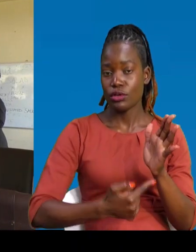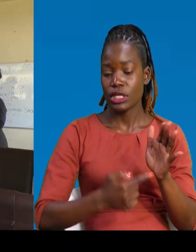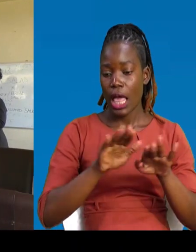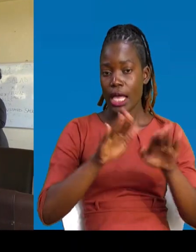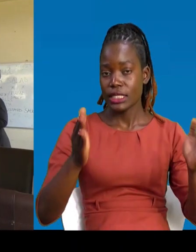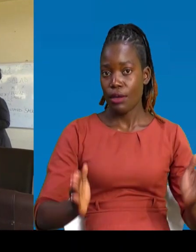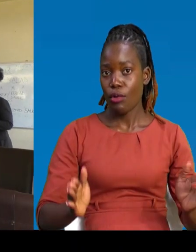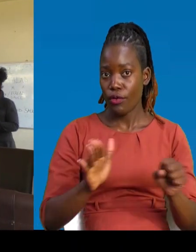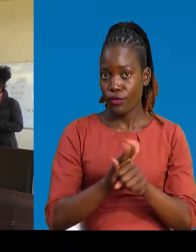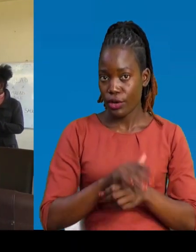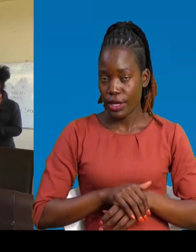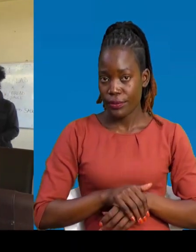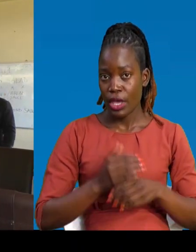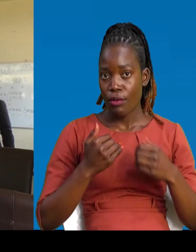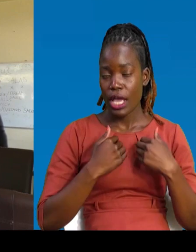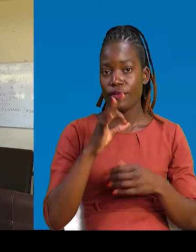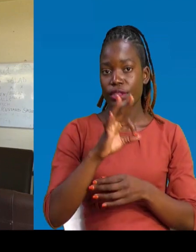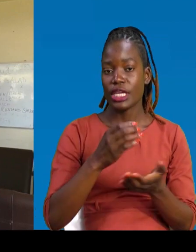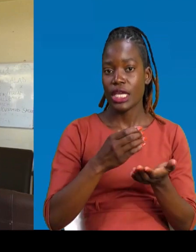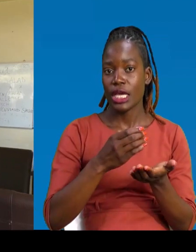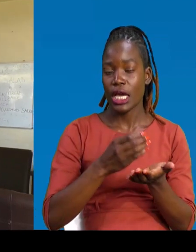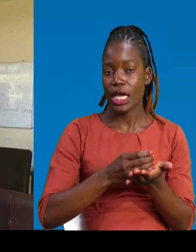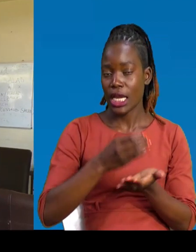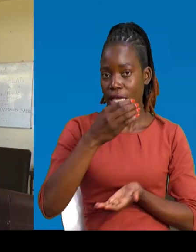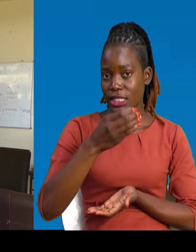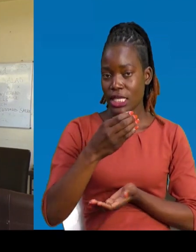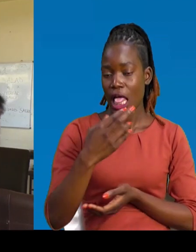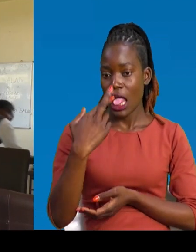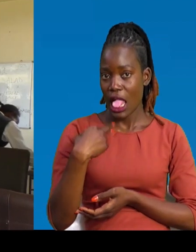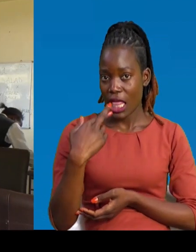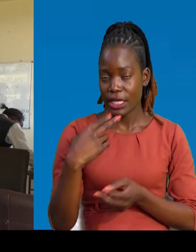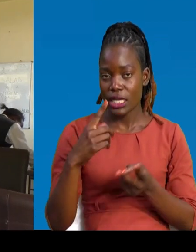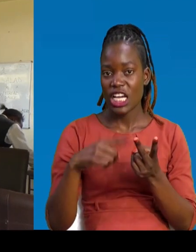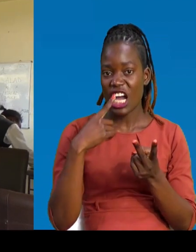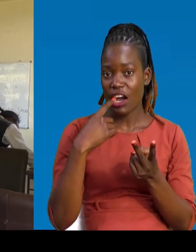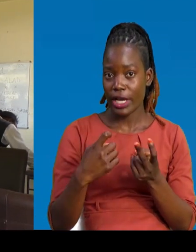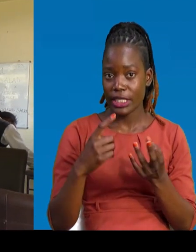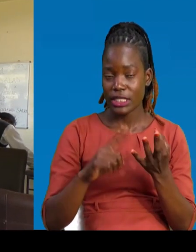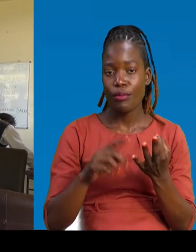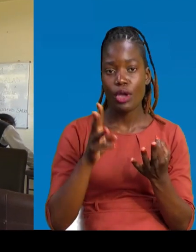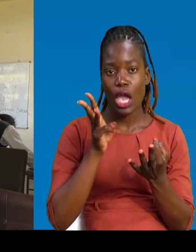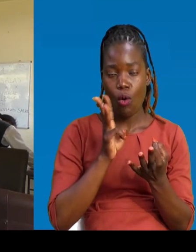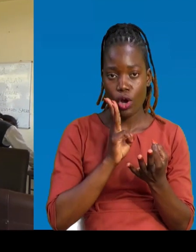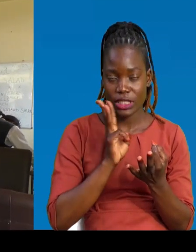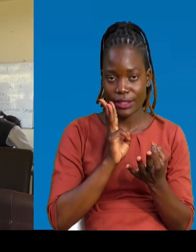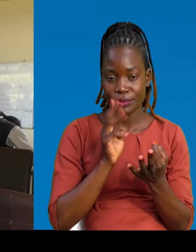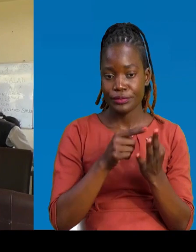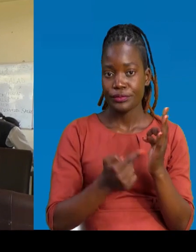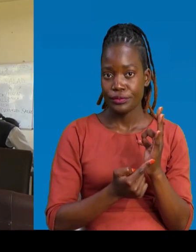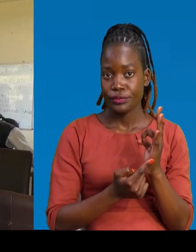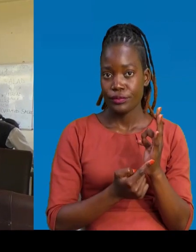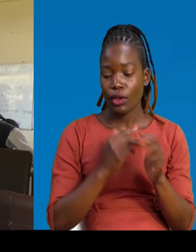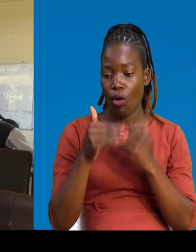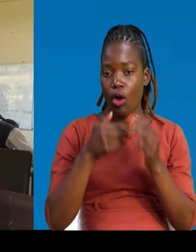yote, there are at least three glasses. Red, white, na ya maji, red, white, na ya maji, red, white, na ya